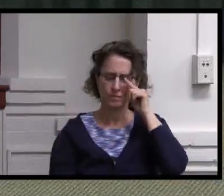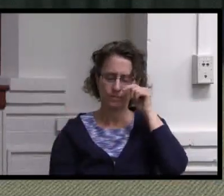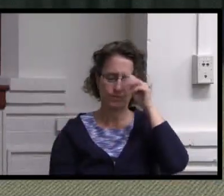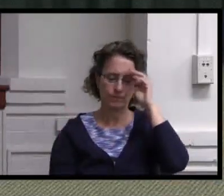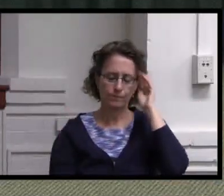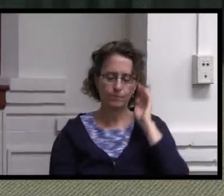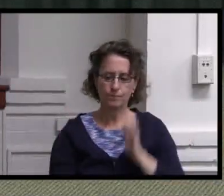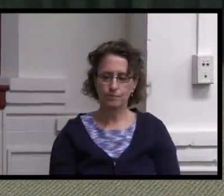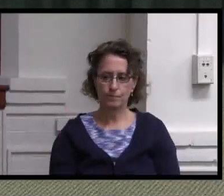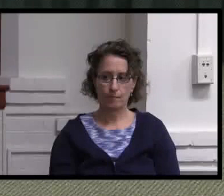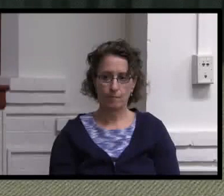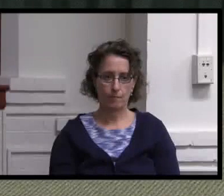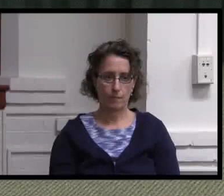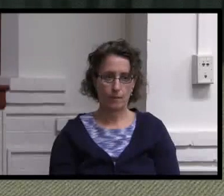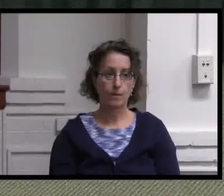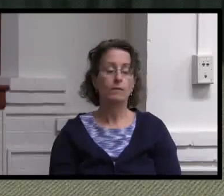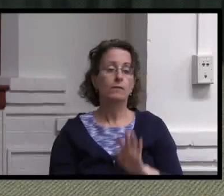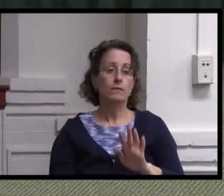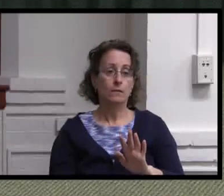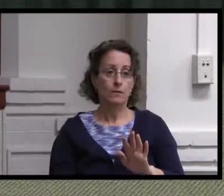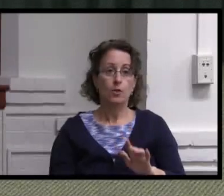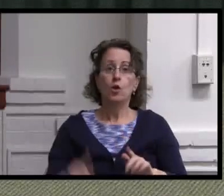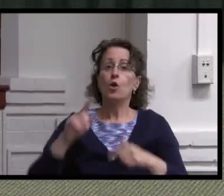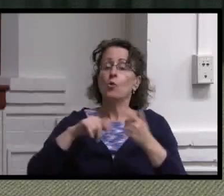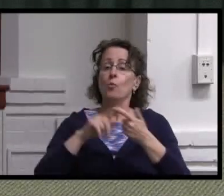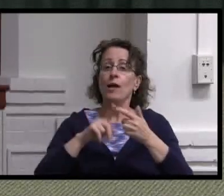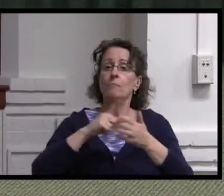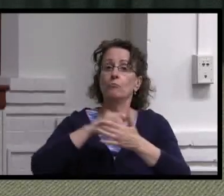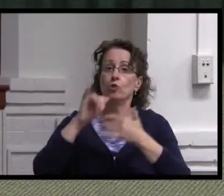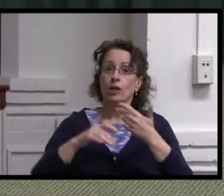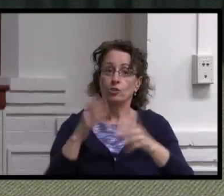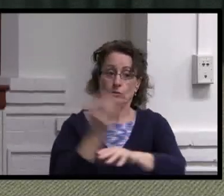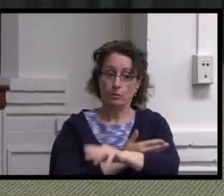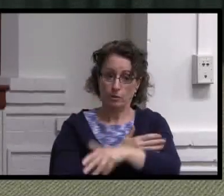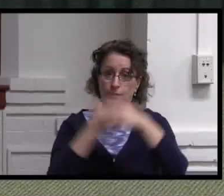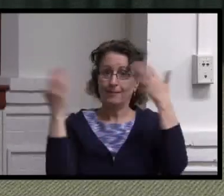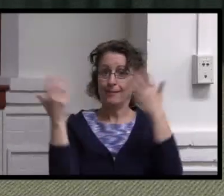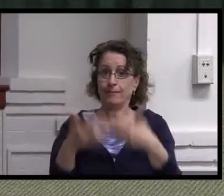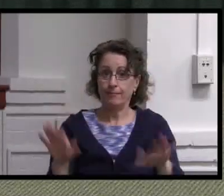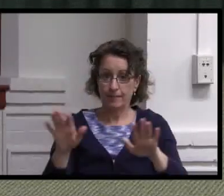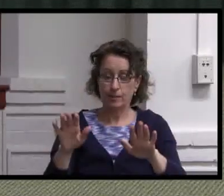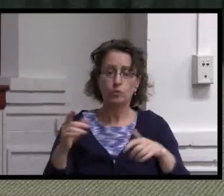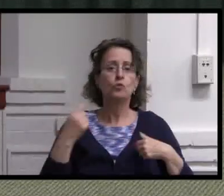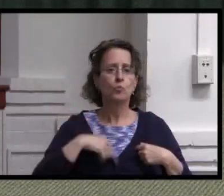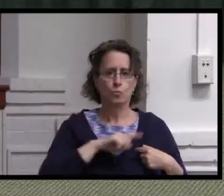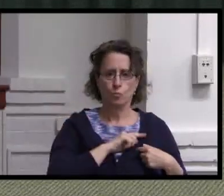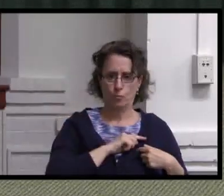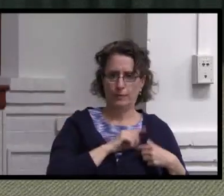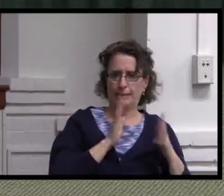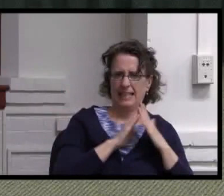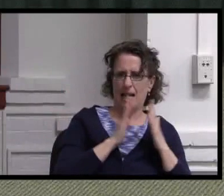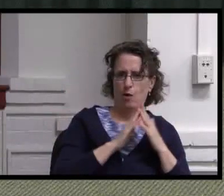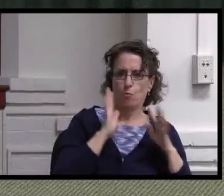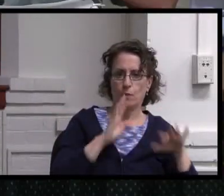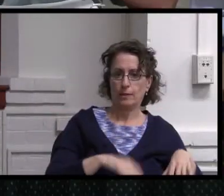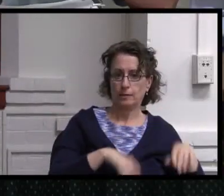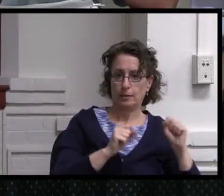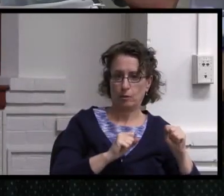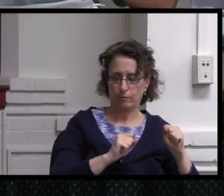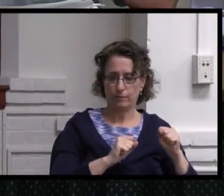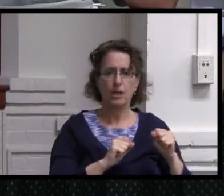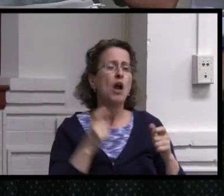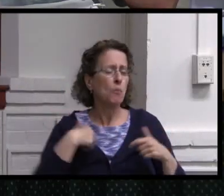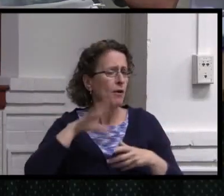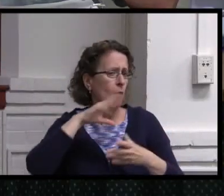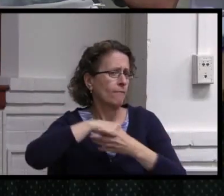So we're going to be taking this over. I mean, I know we've been working on it since day one, mm-hmm. But this worries